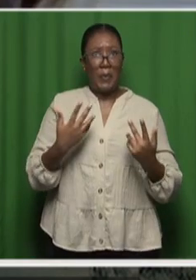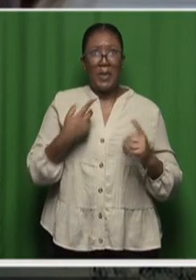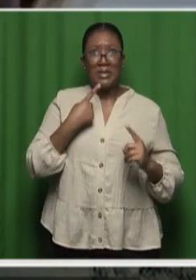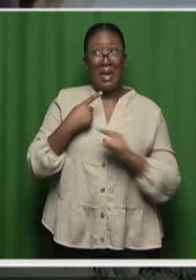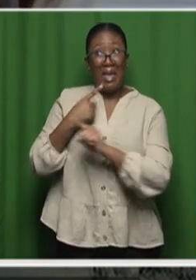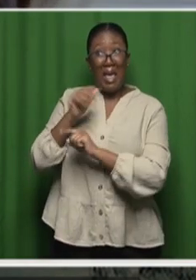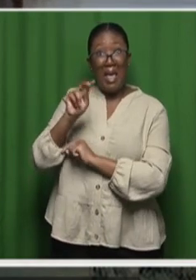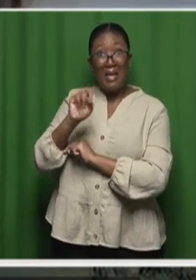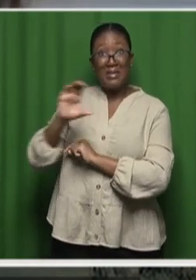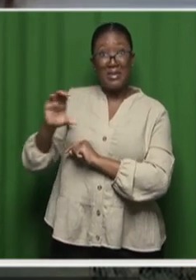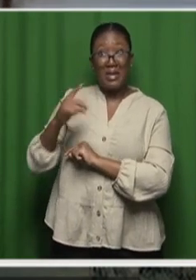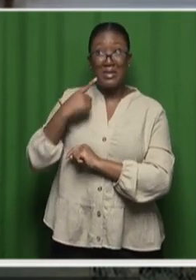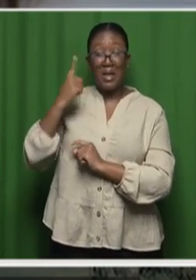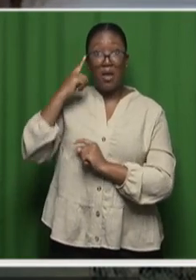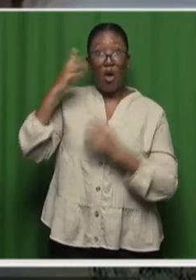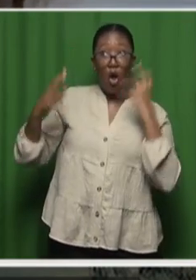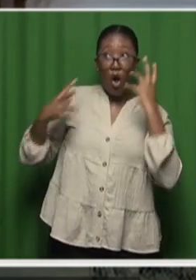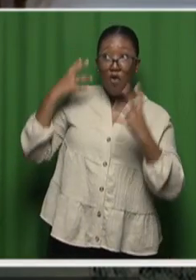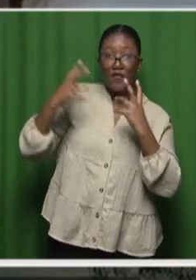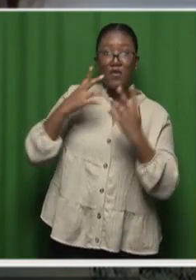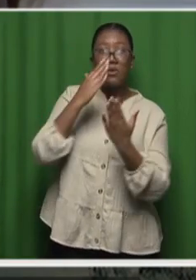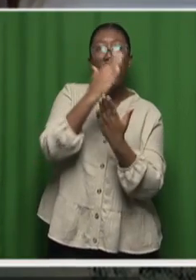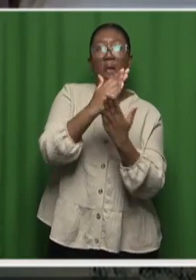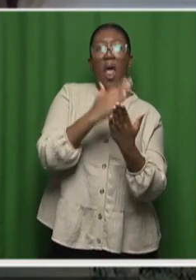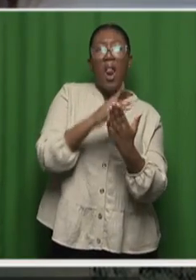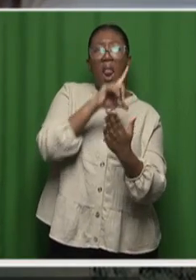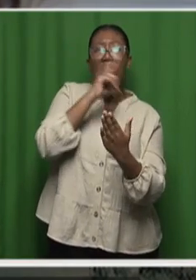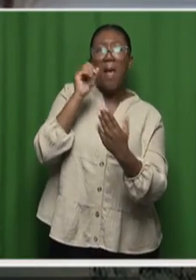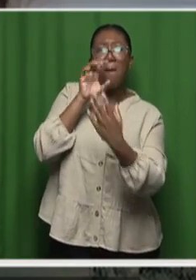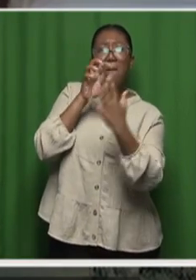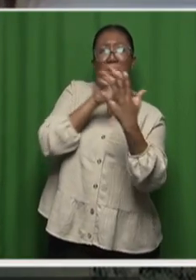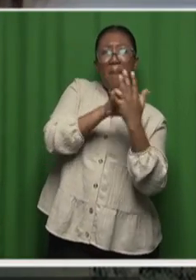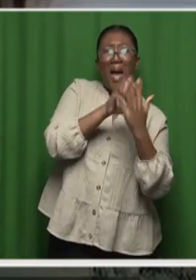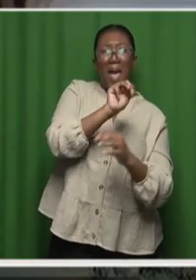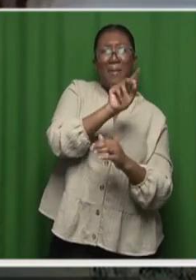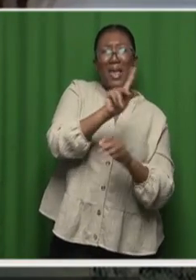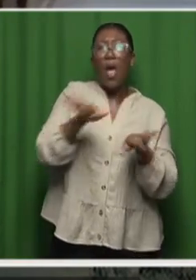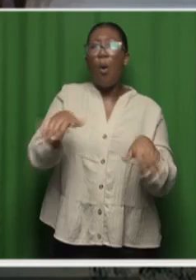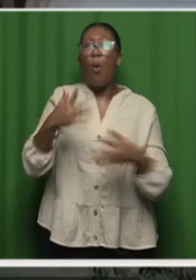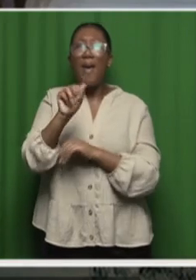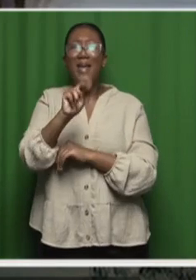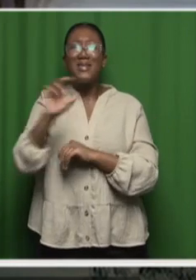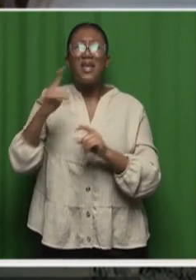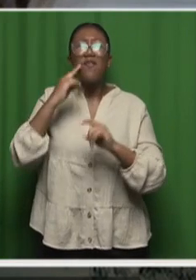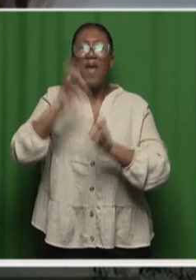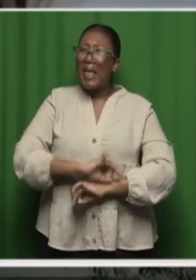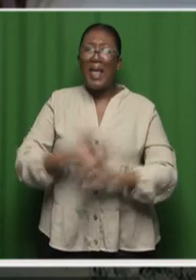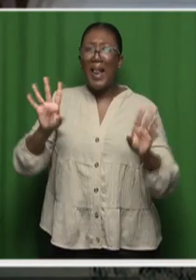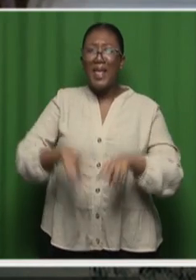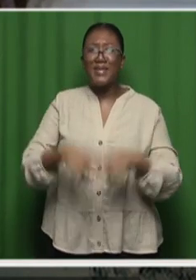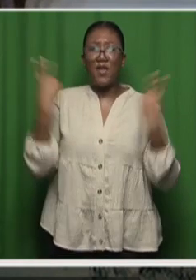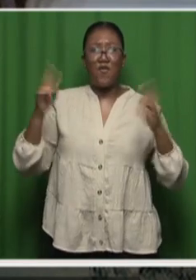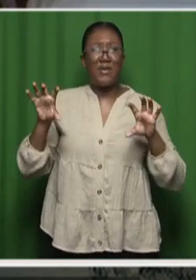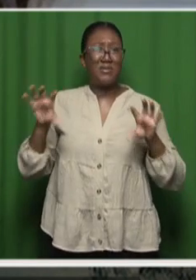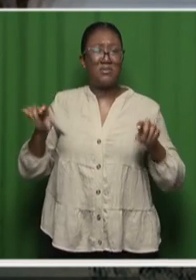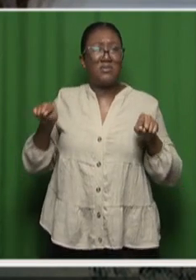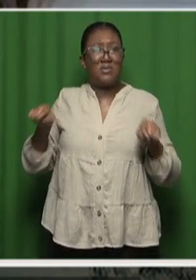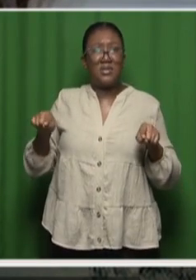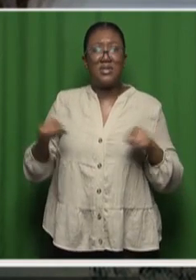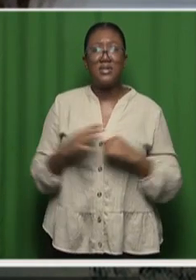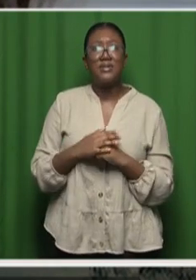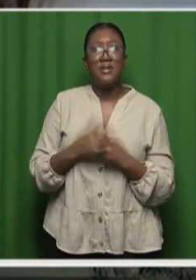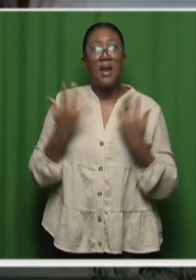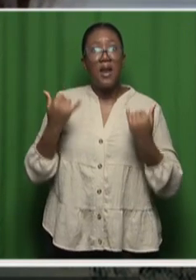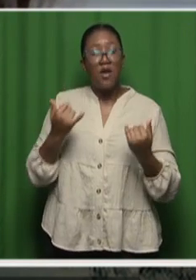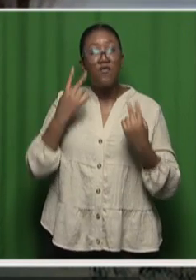members of the ANC will be confused on the ballot paper. Let's perhaps talk about the trademark elements which are